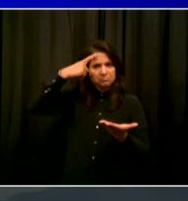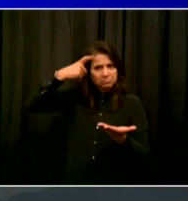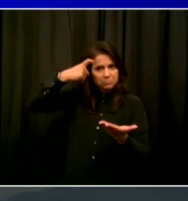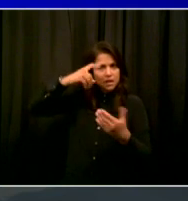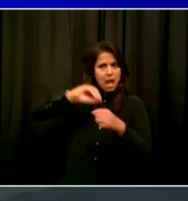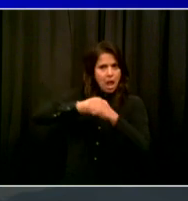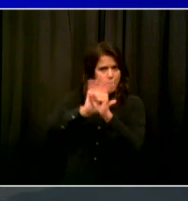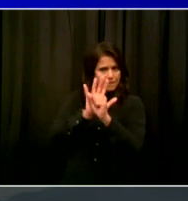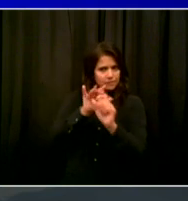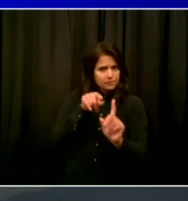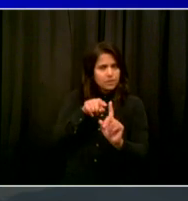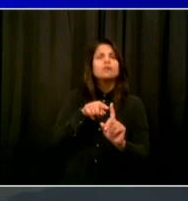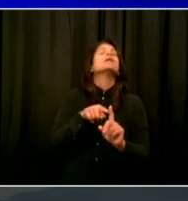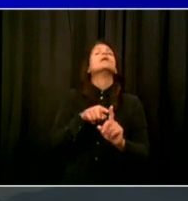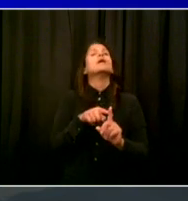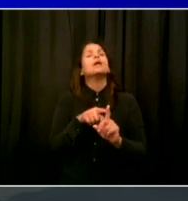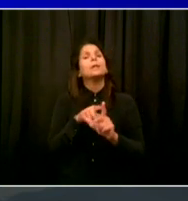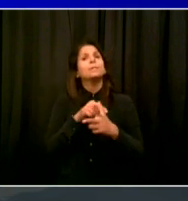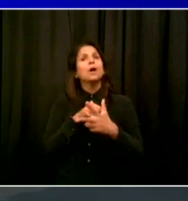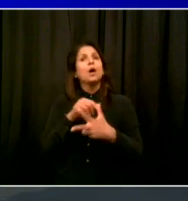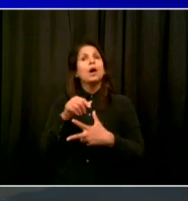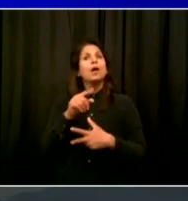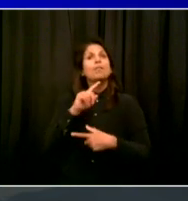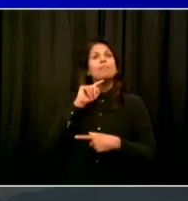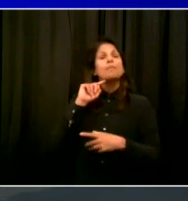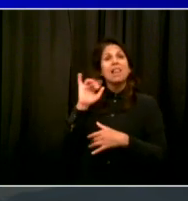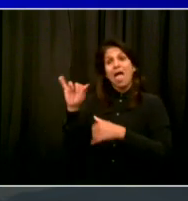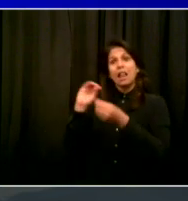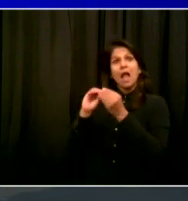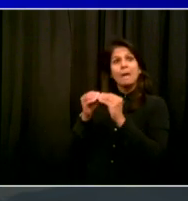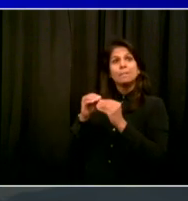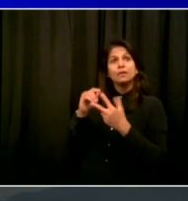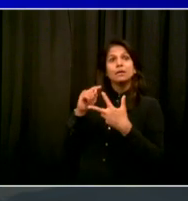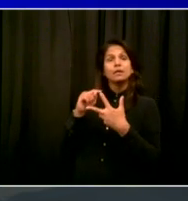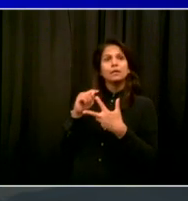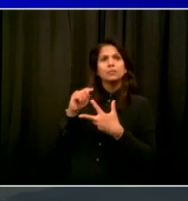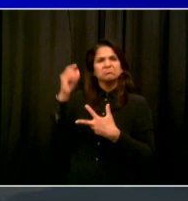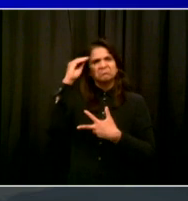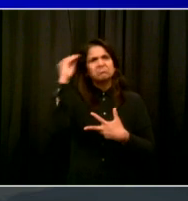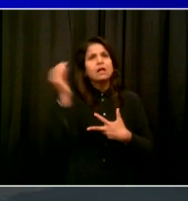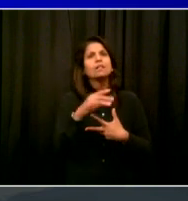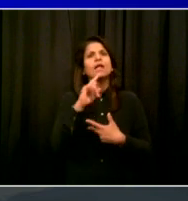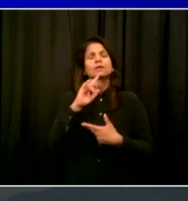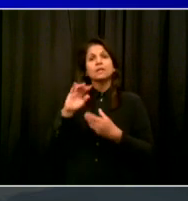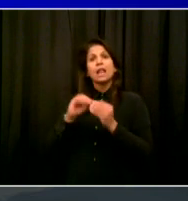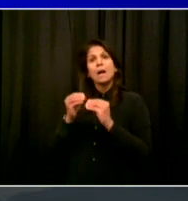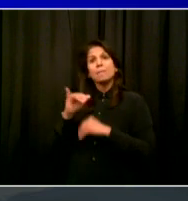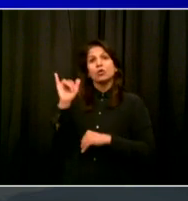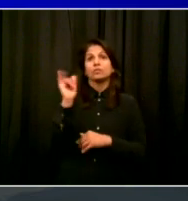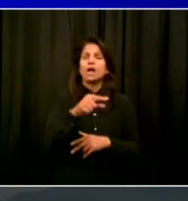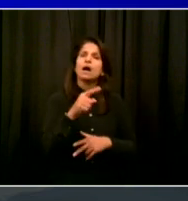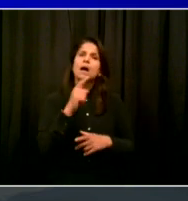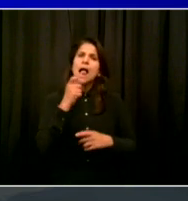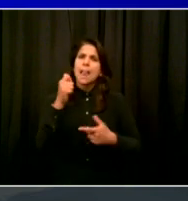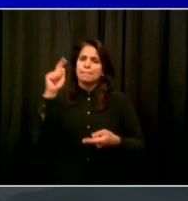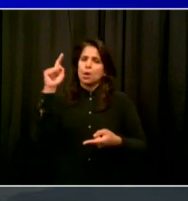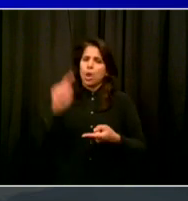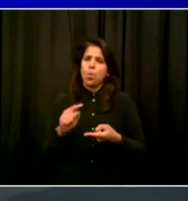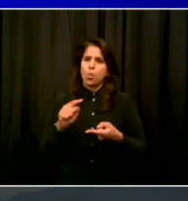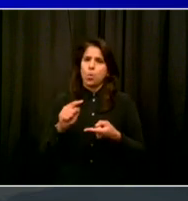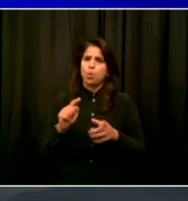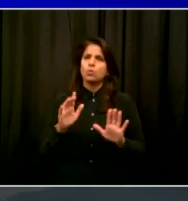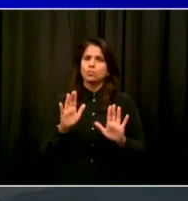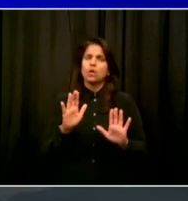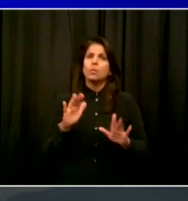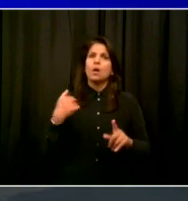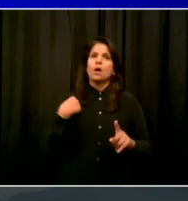29.58%. So, look, right now, that number remains at a fairly low level. But note that that